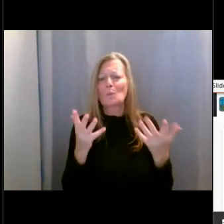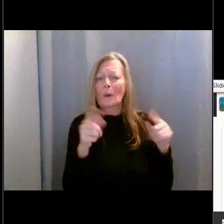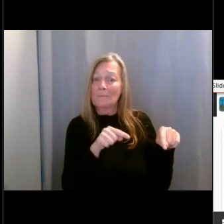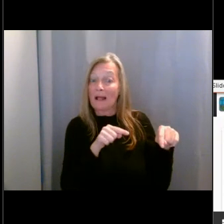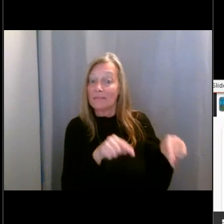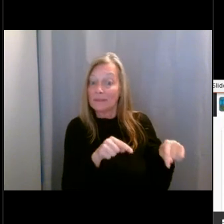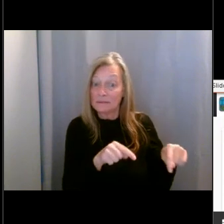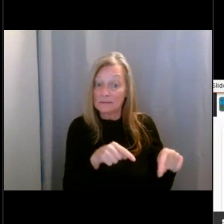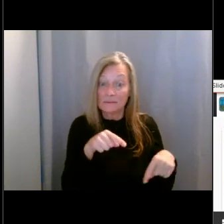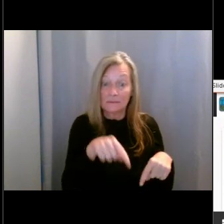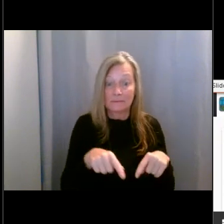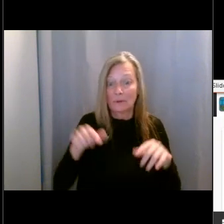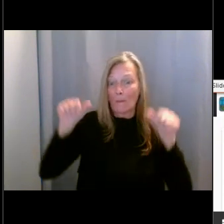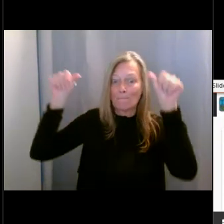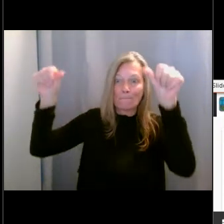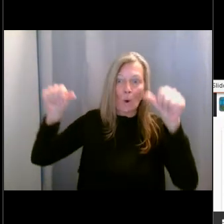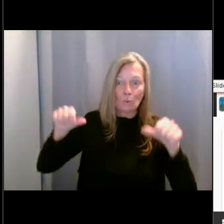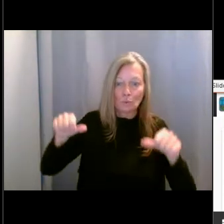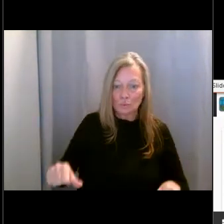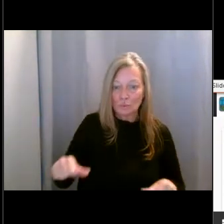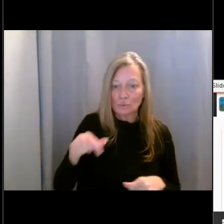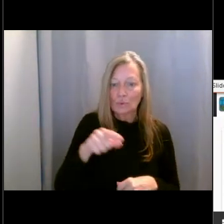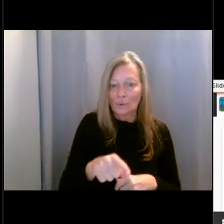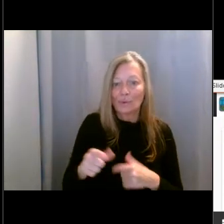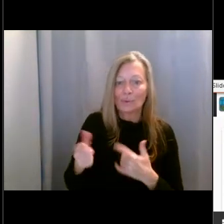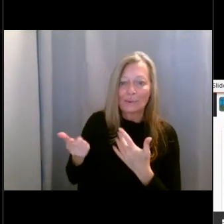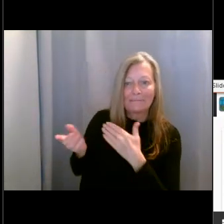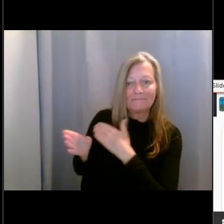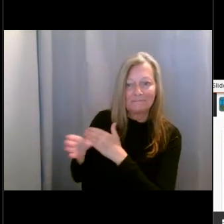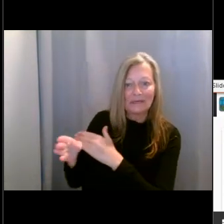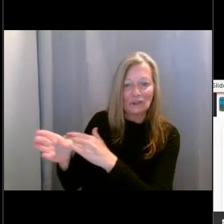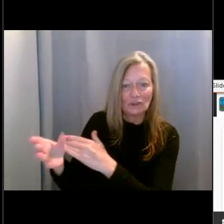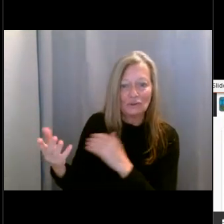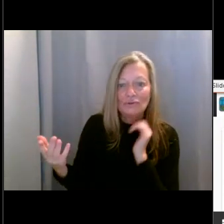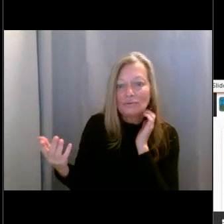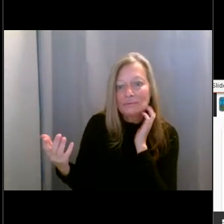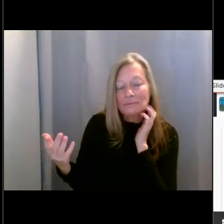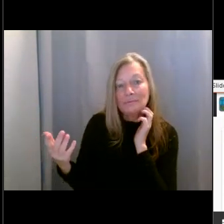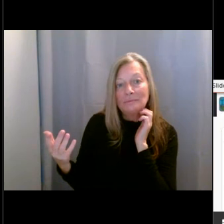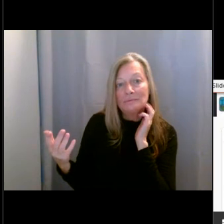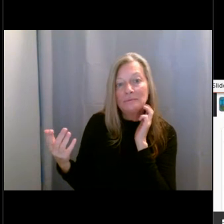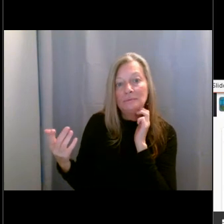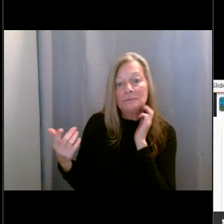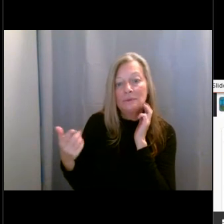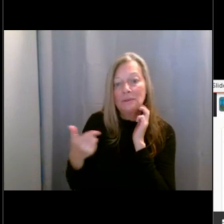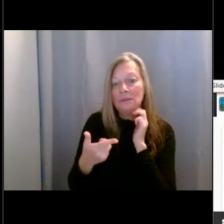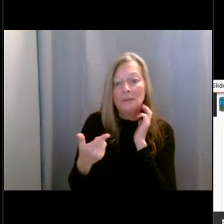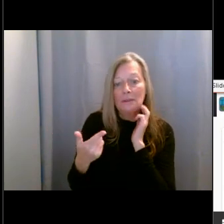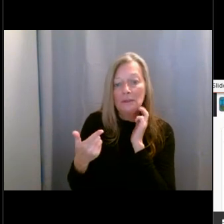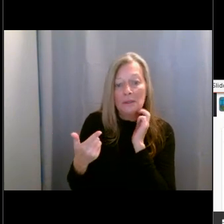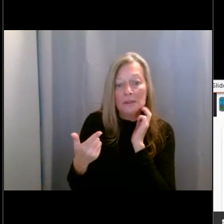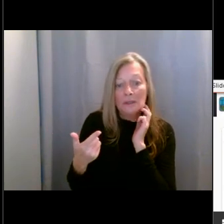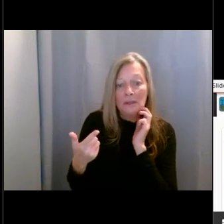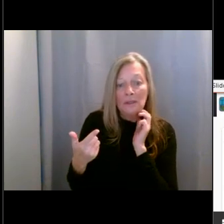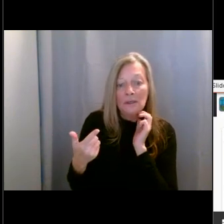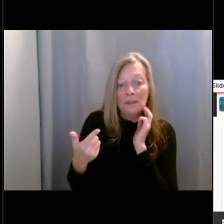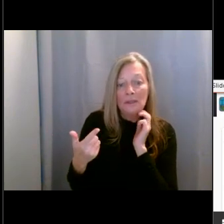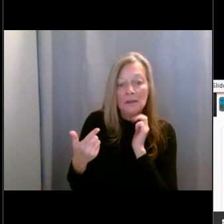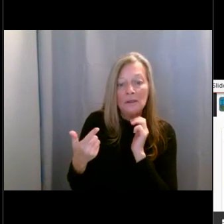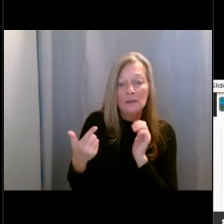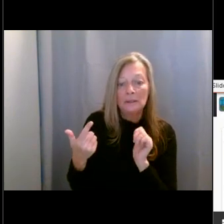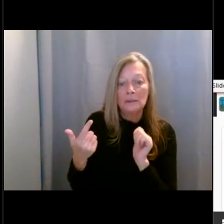poster about fish that you are high risk if you catch them. And this is not brand compliant